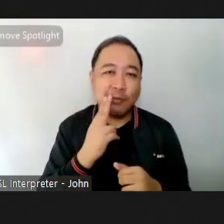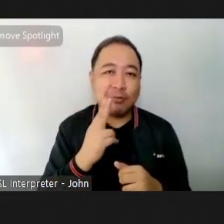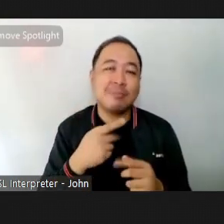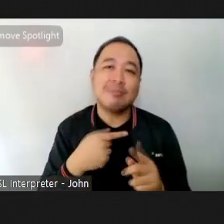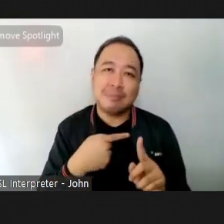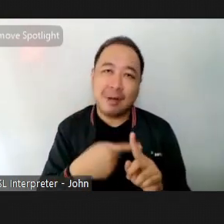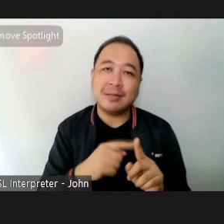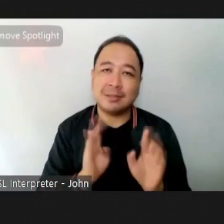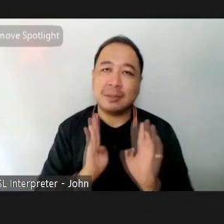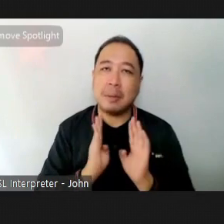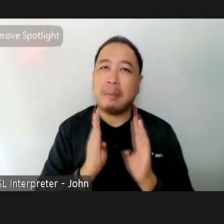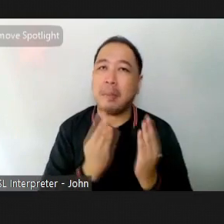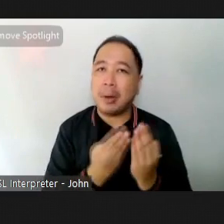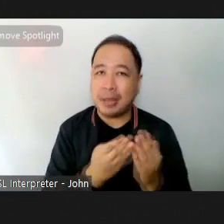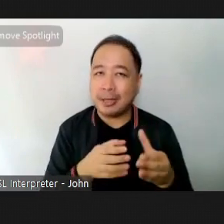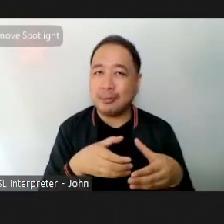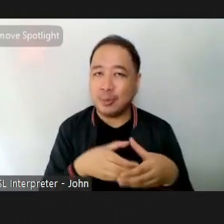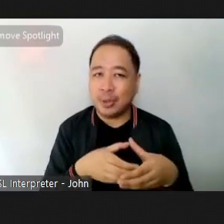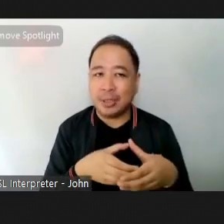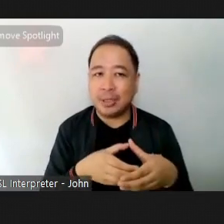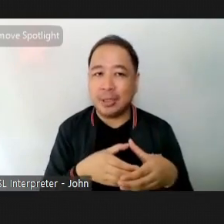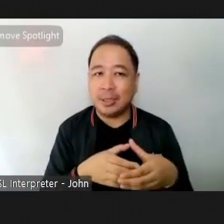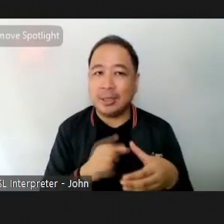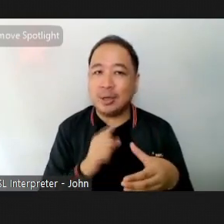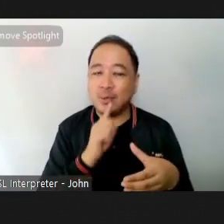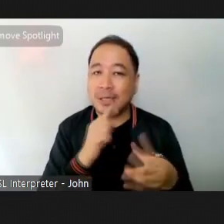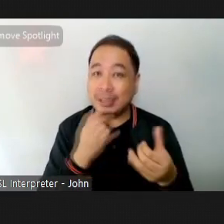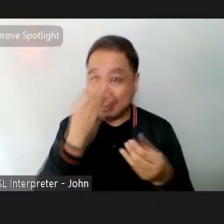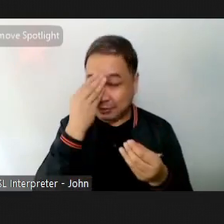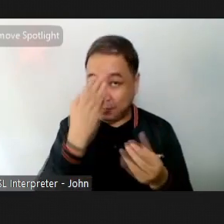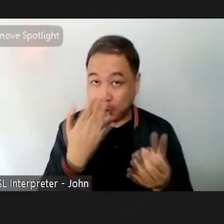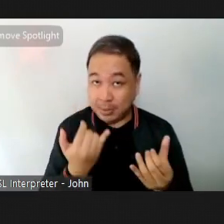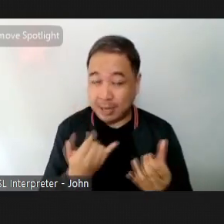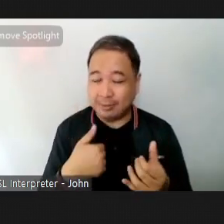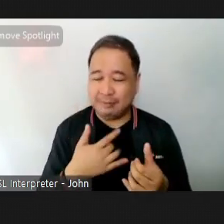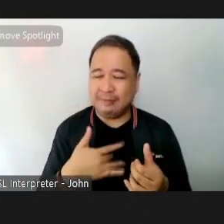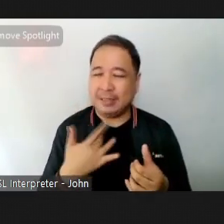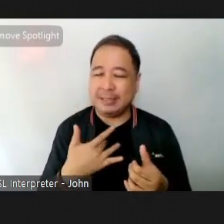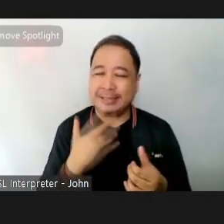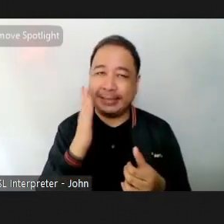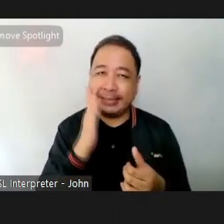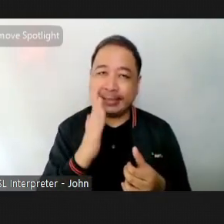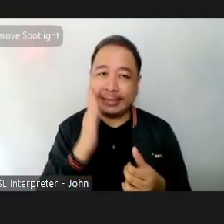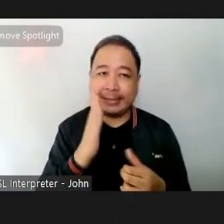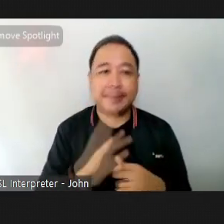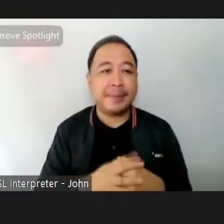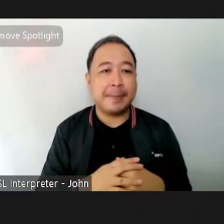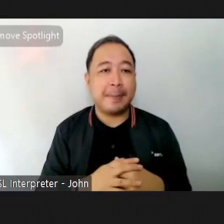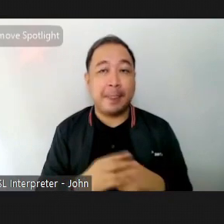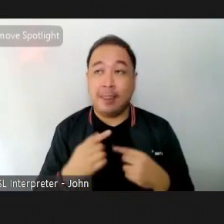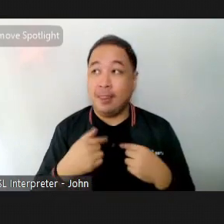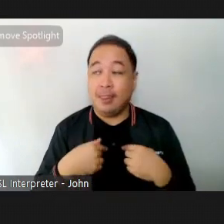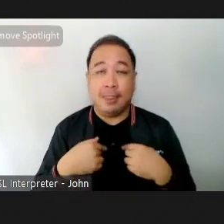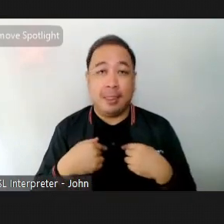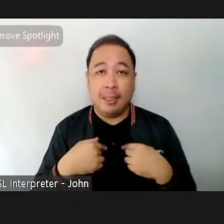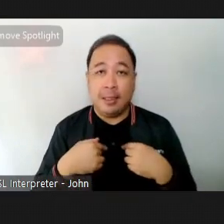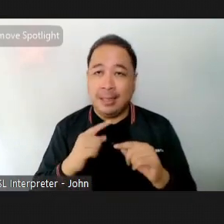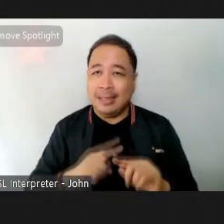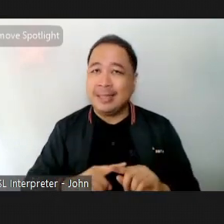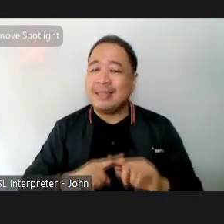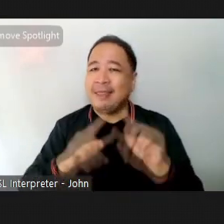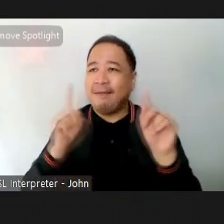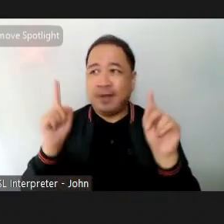din, which telling you now is actually embarrassing. I grew to a different person when I got separated from